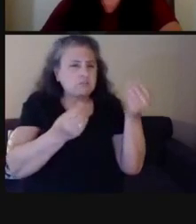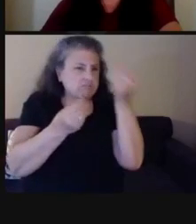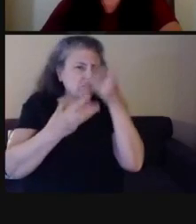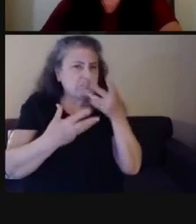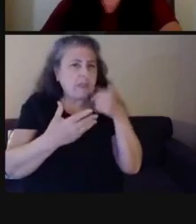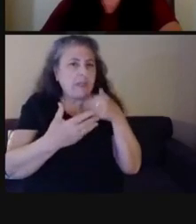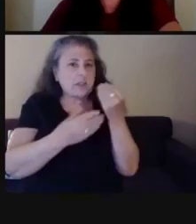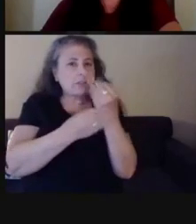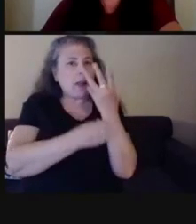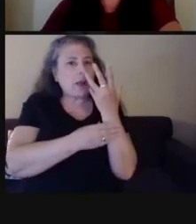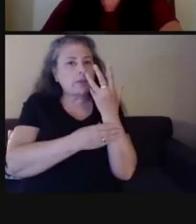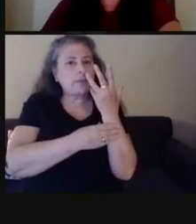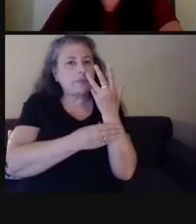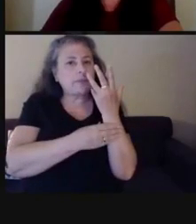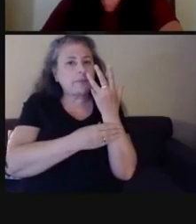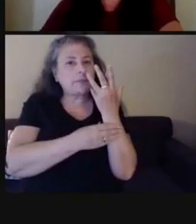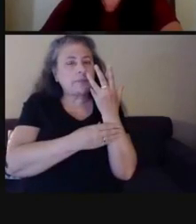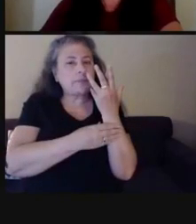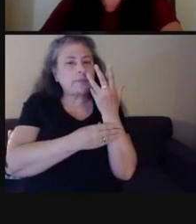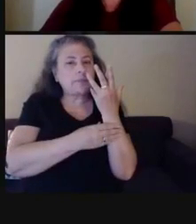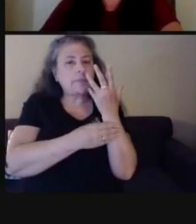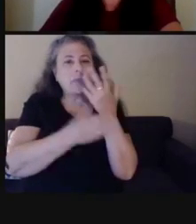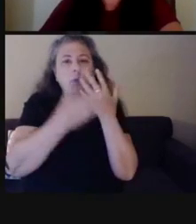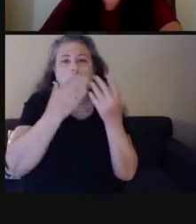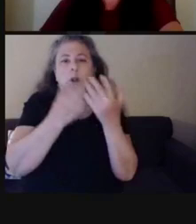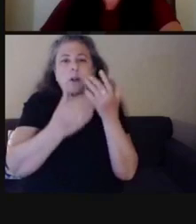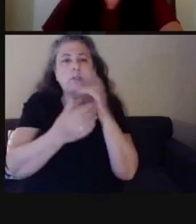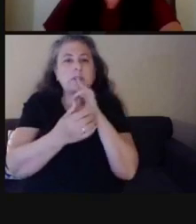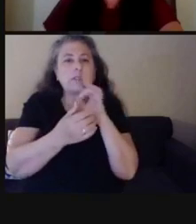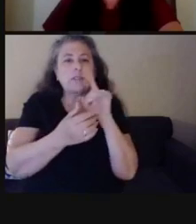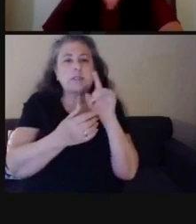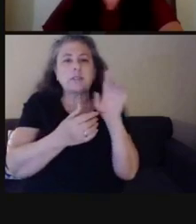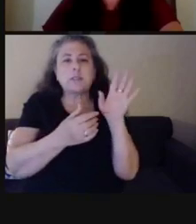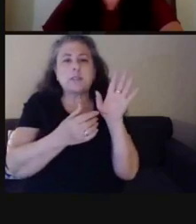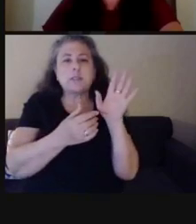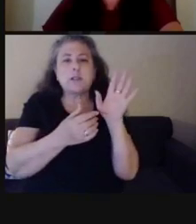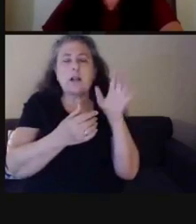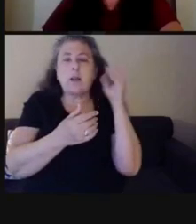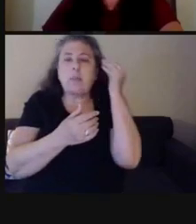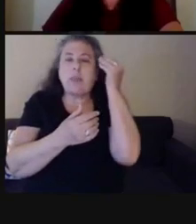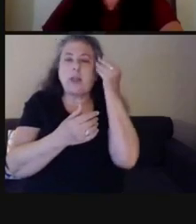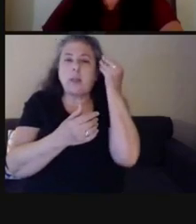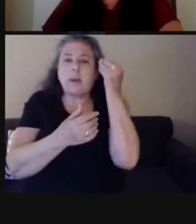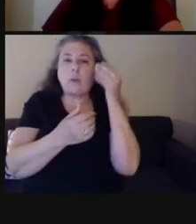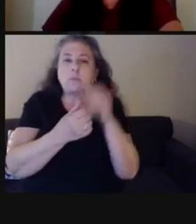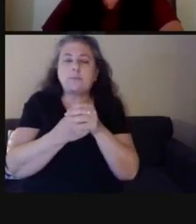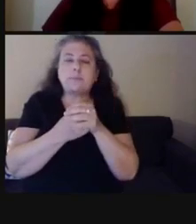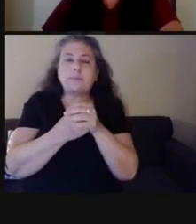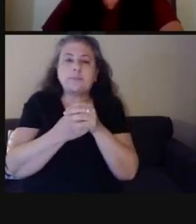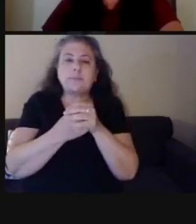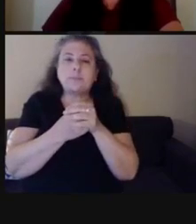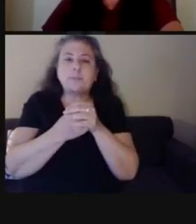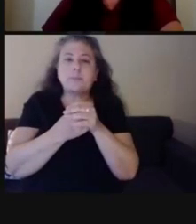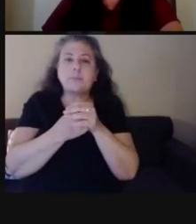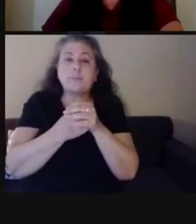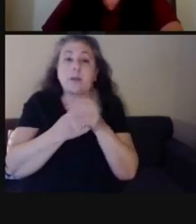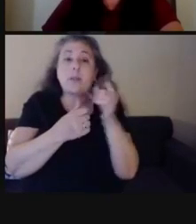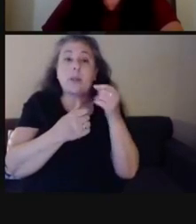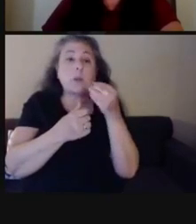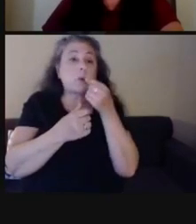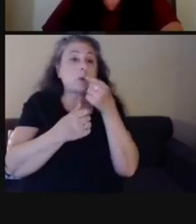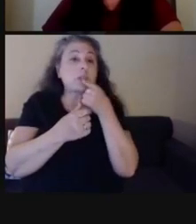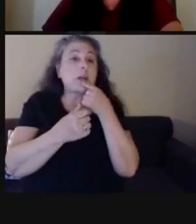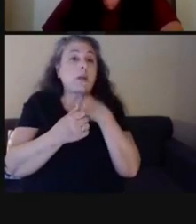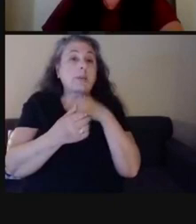about this plant, whatever plant it is that I'm thinking about? And they'll tell me a